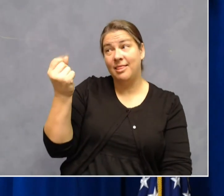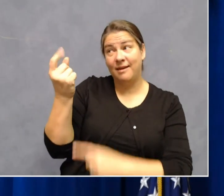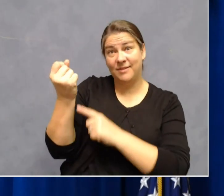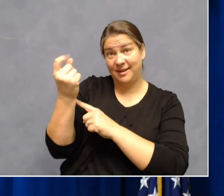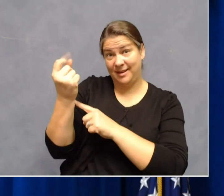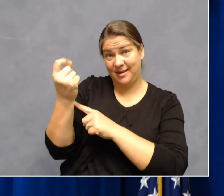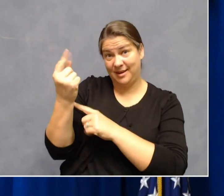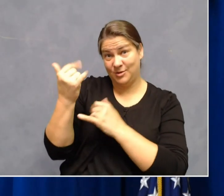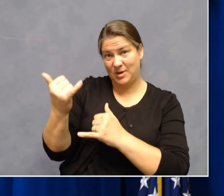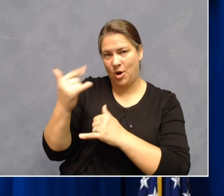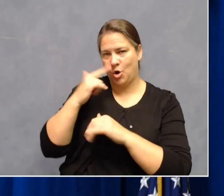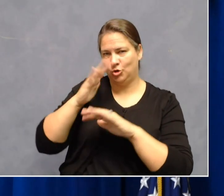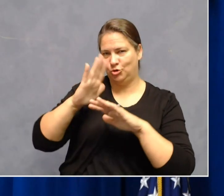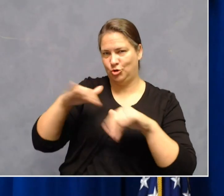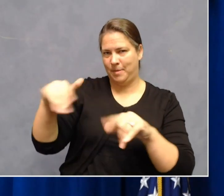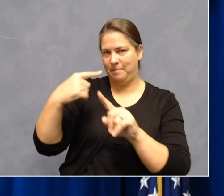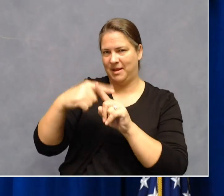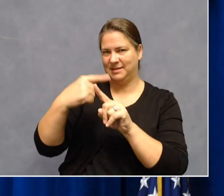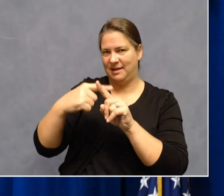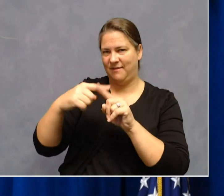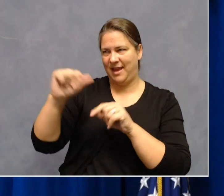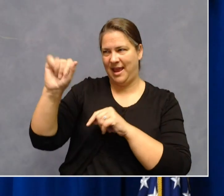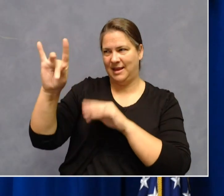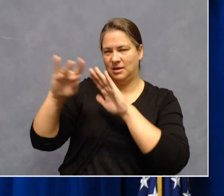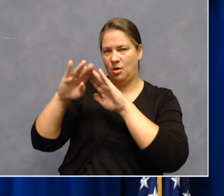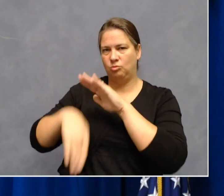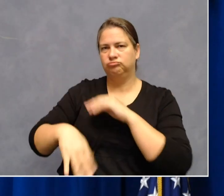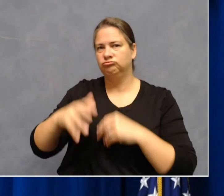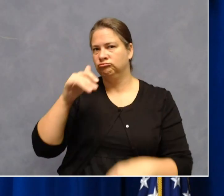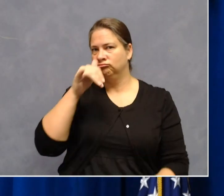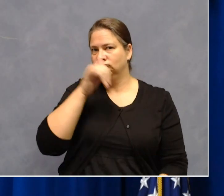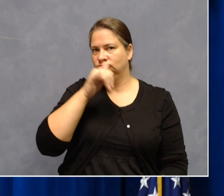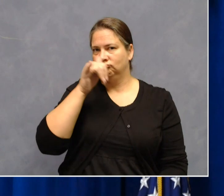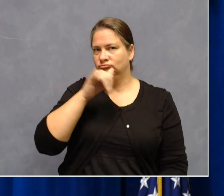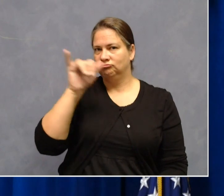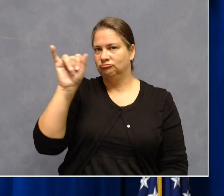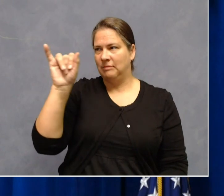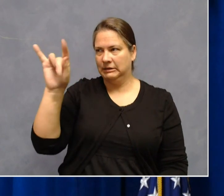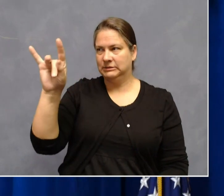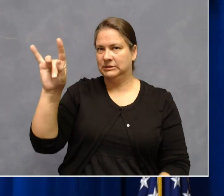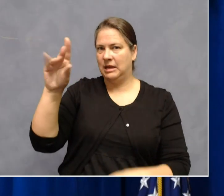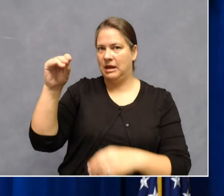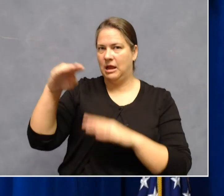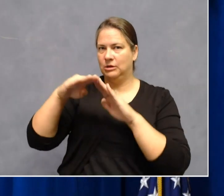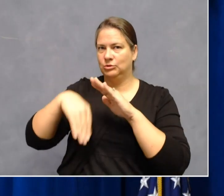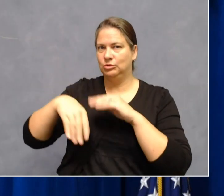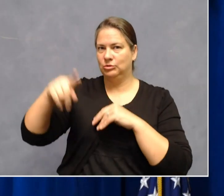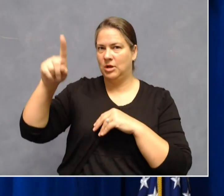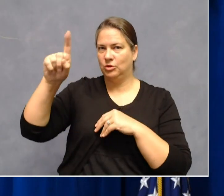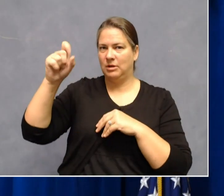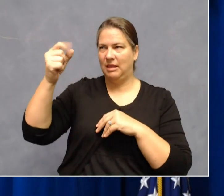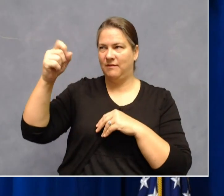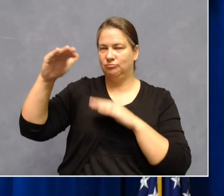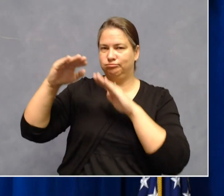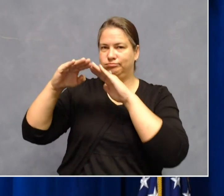kids 18 and under. That is a significant percentage of those cases. To date, we've had